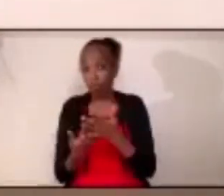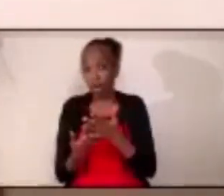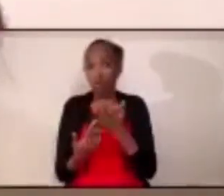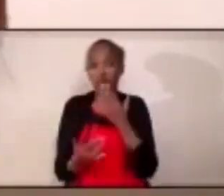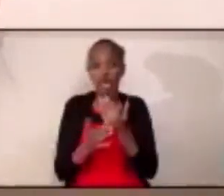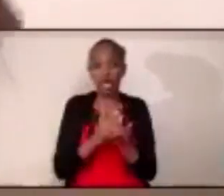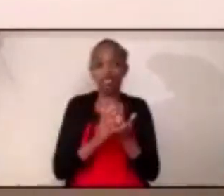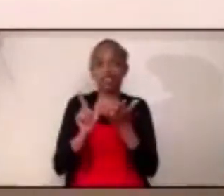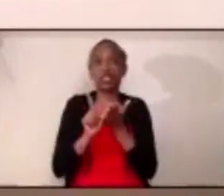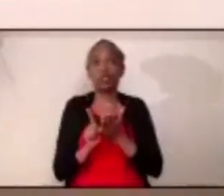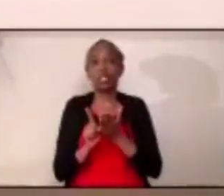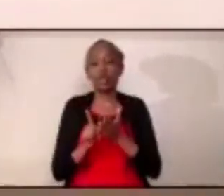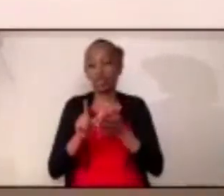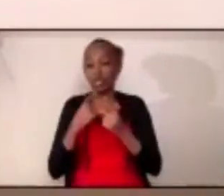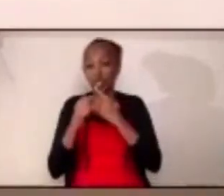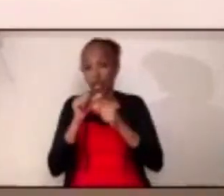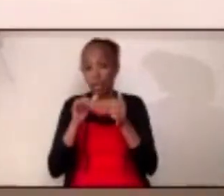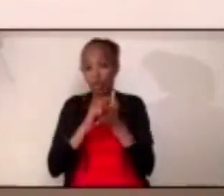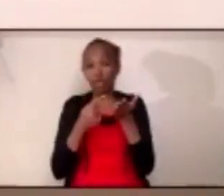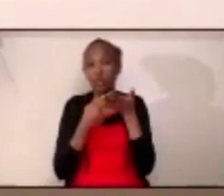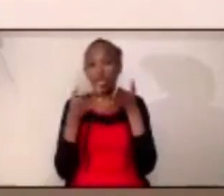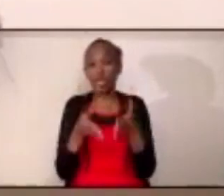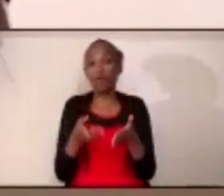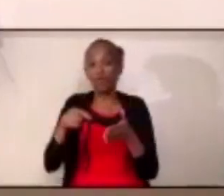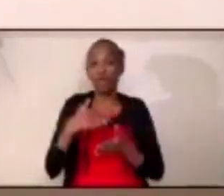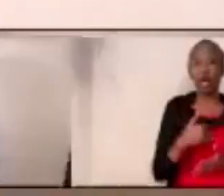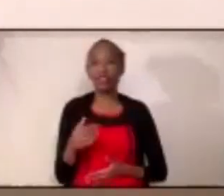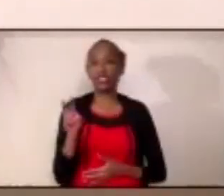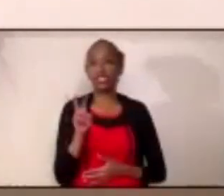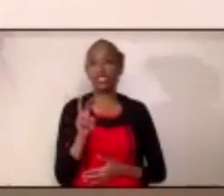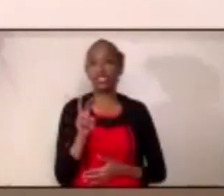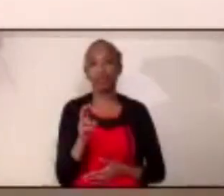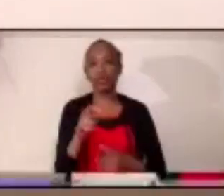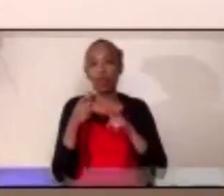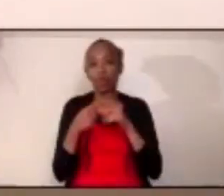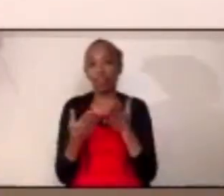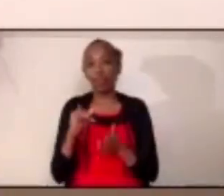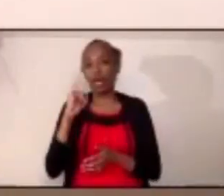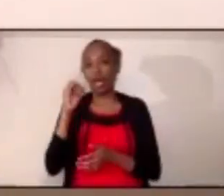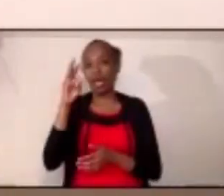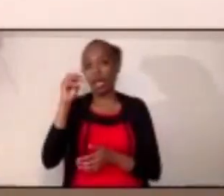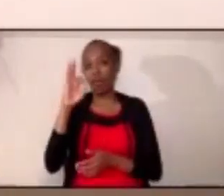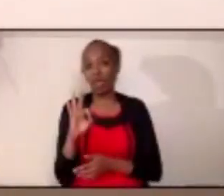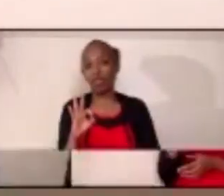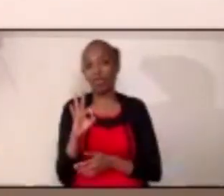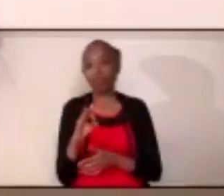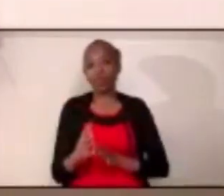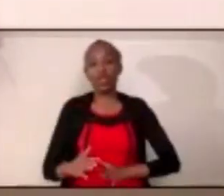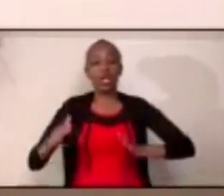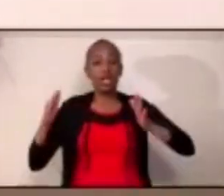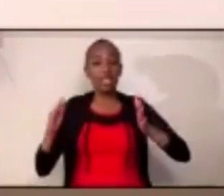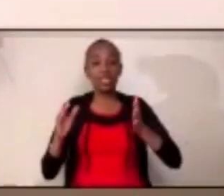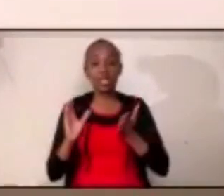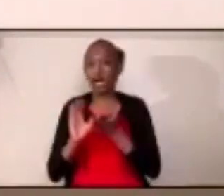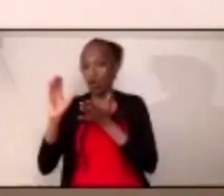Debt, and we'll go through that this week. We have seen from the IMF the largest